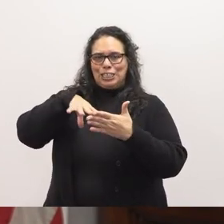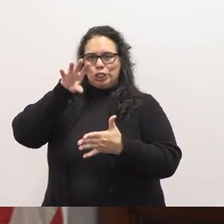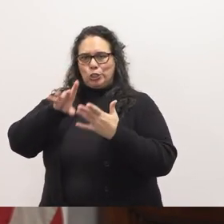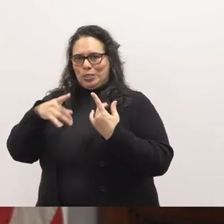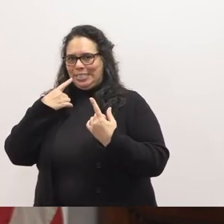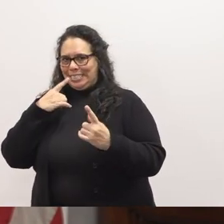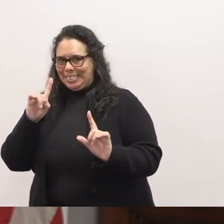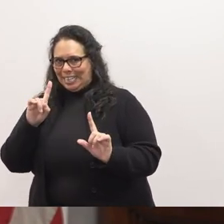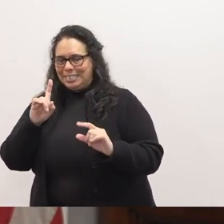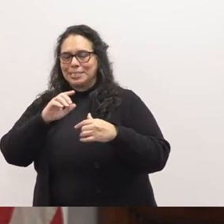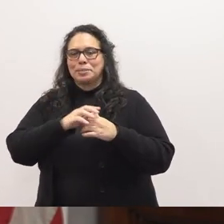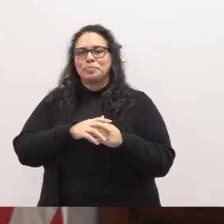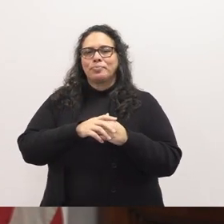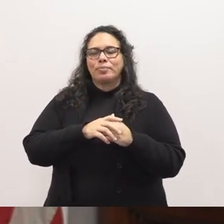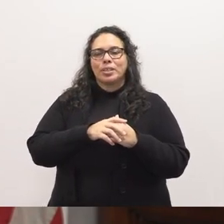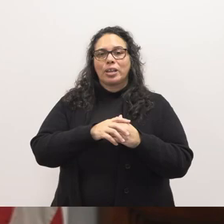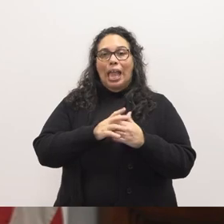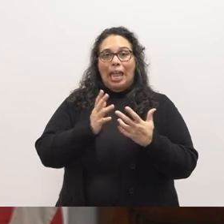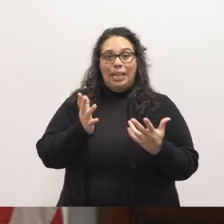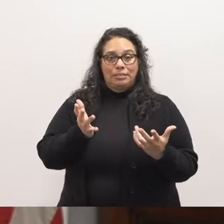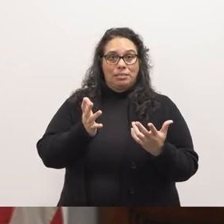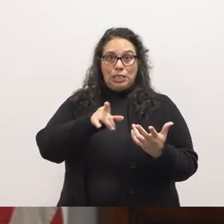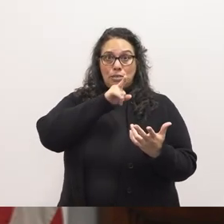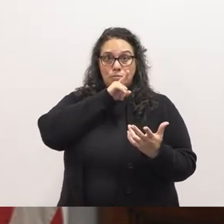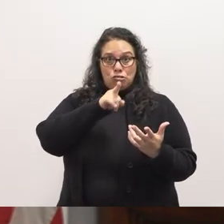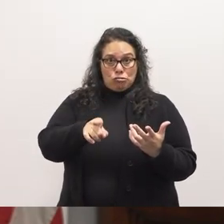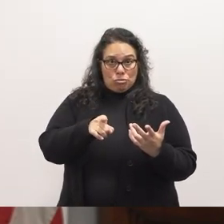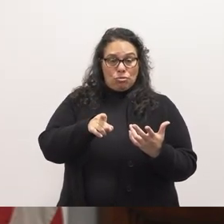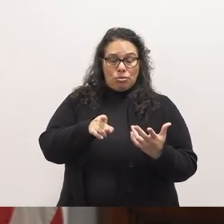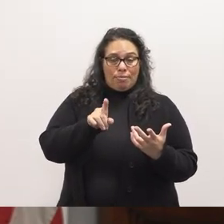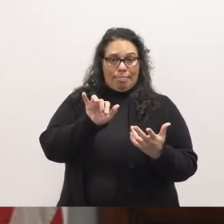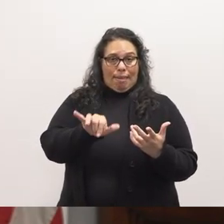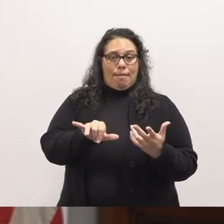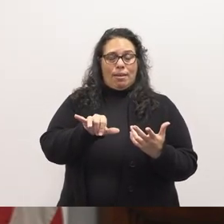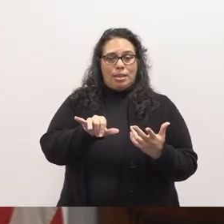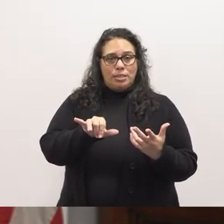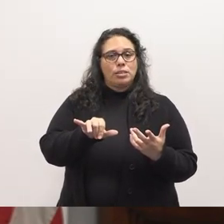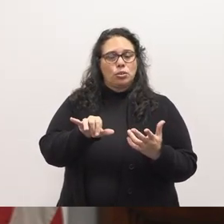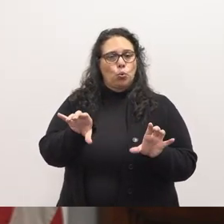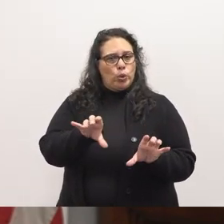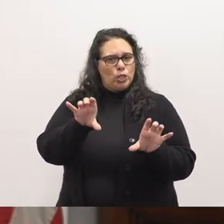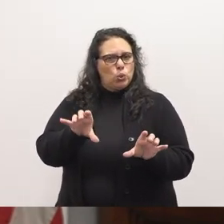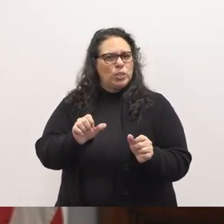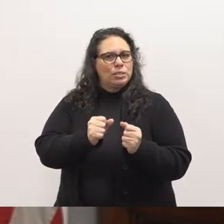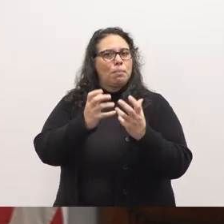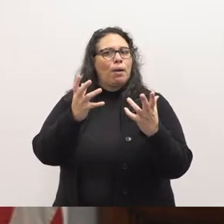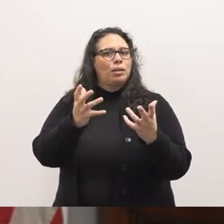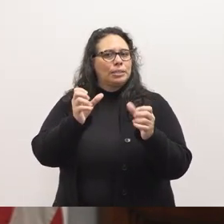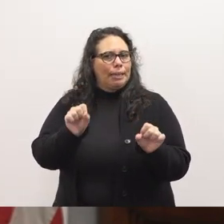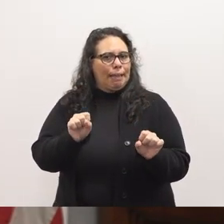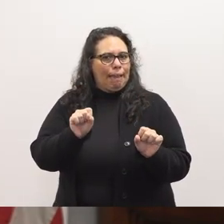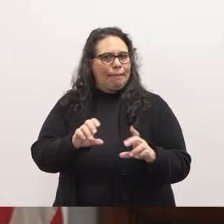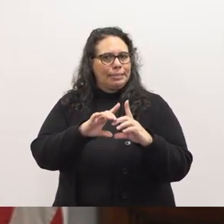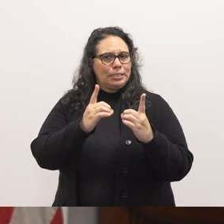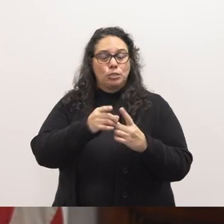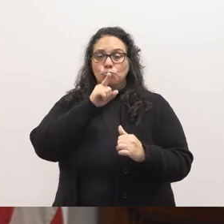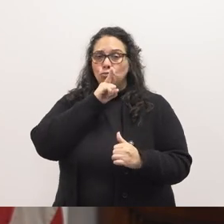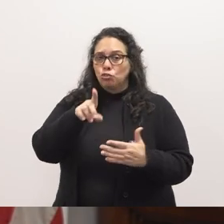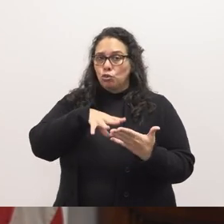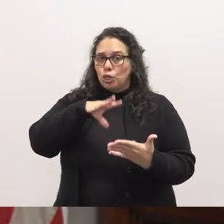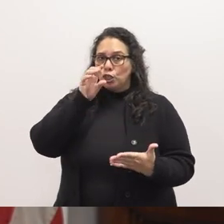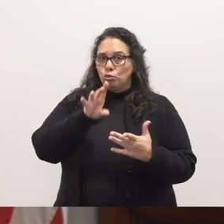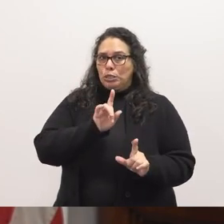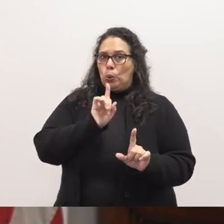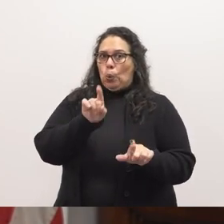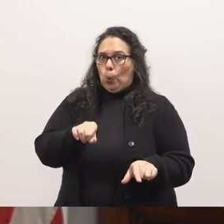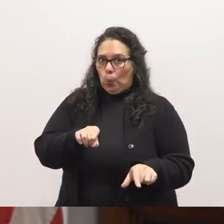success and insurances that we do as much as we can as a district to ensure that our students go